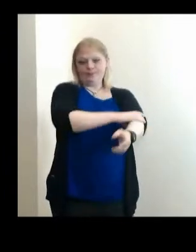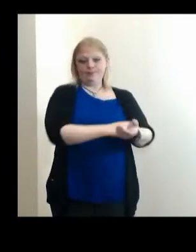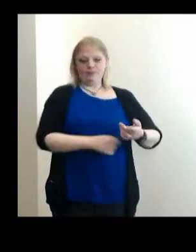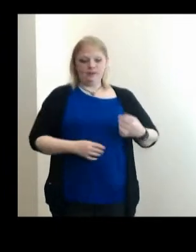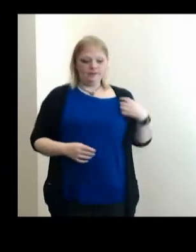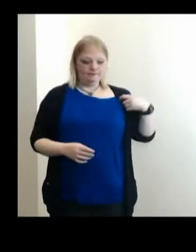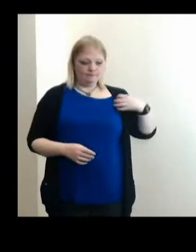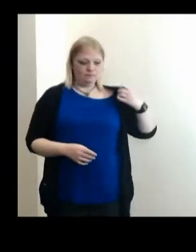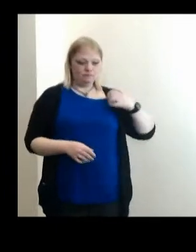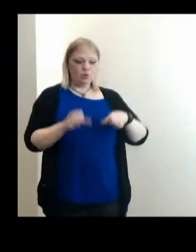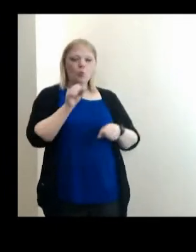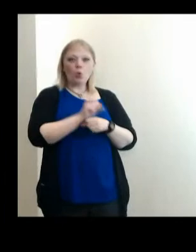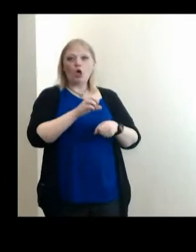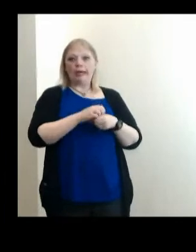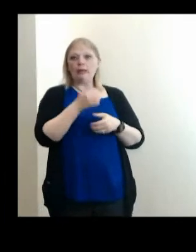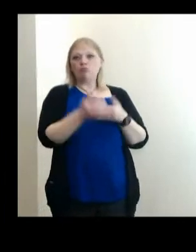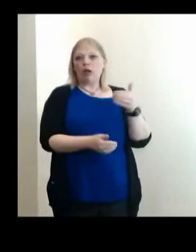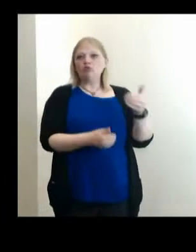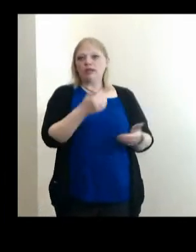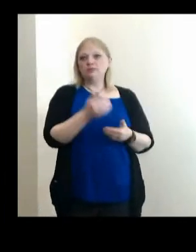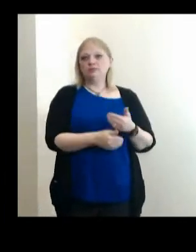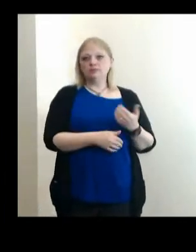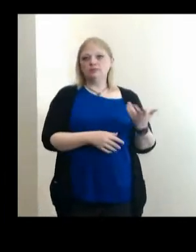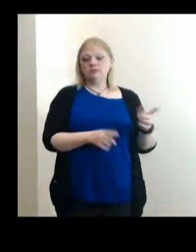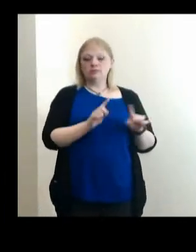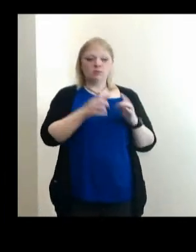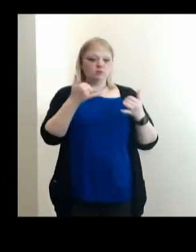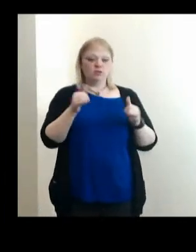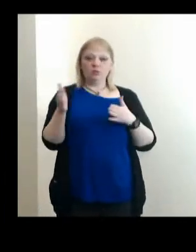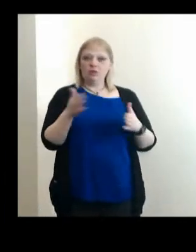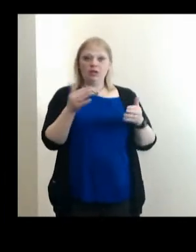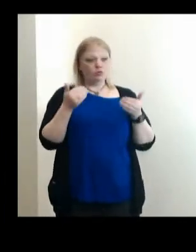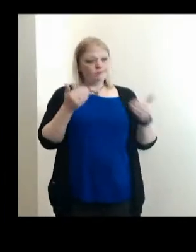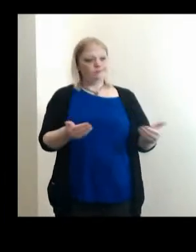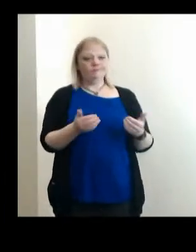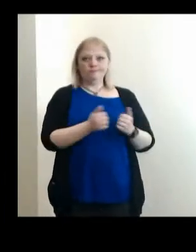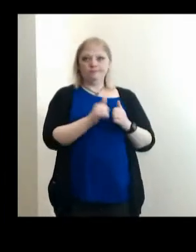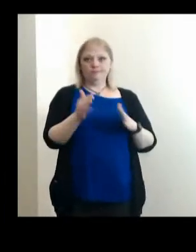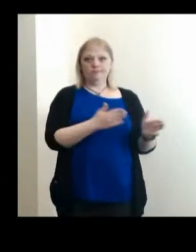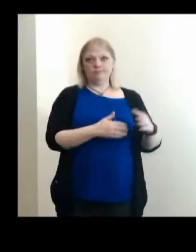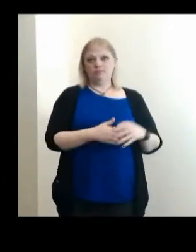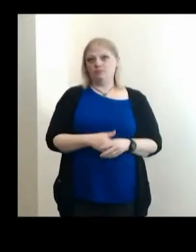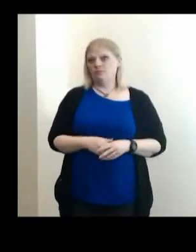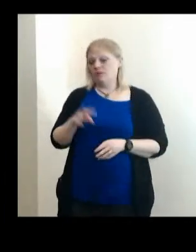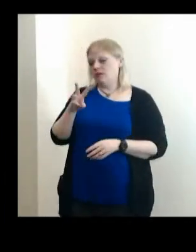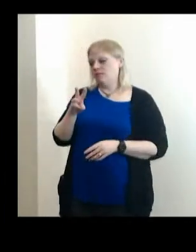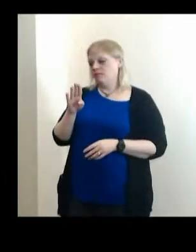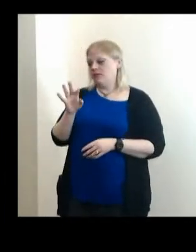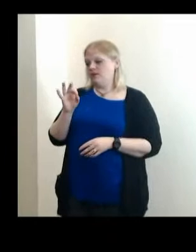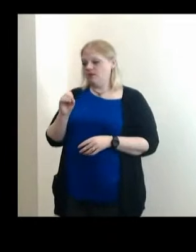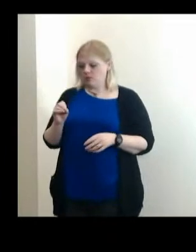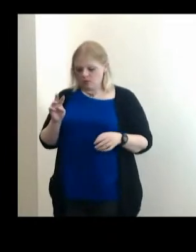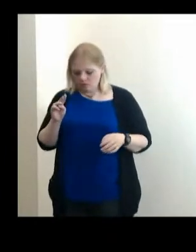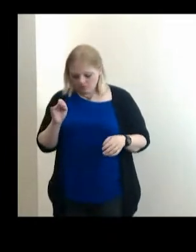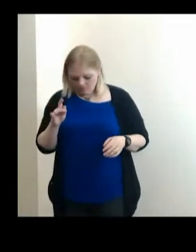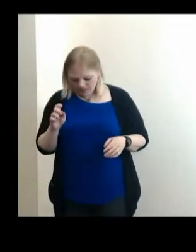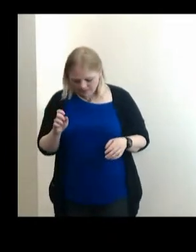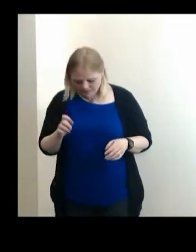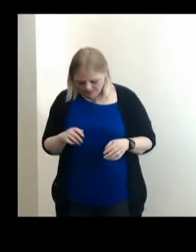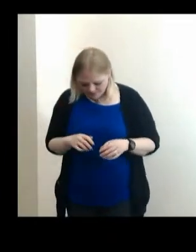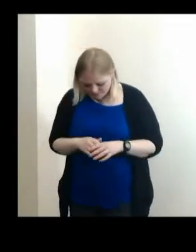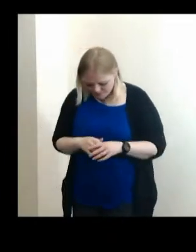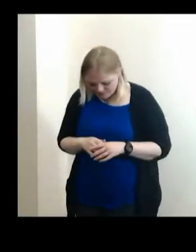It's a work in progress, but we're still planning on moving ahead with the plan. WBFO, Michael Desmond.